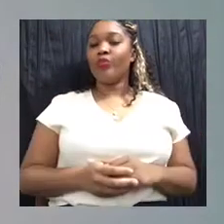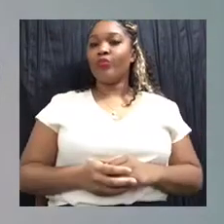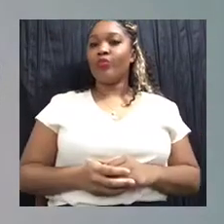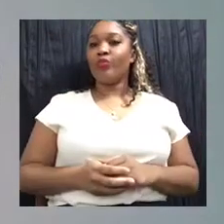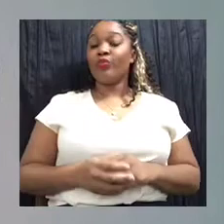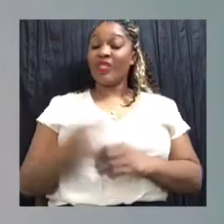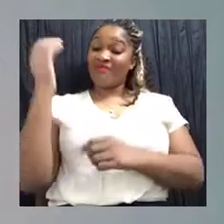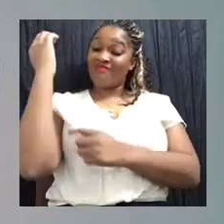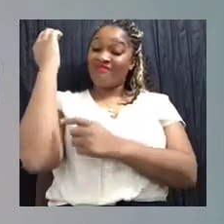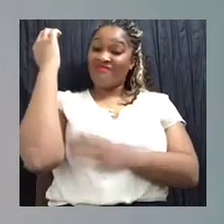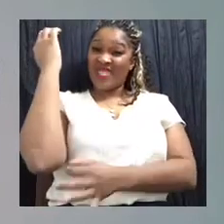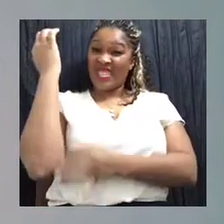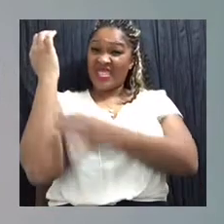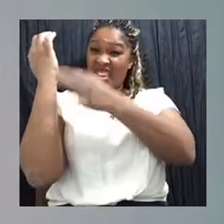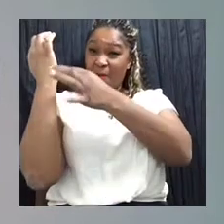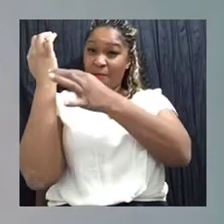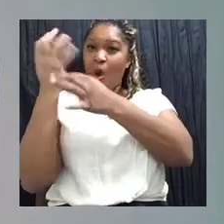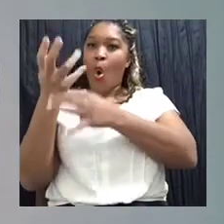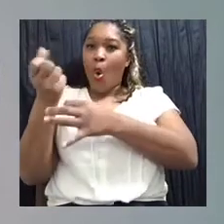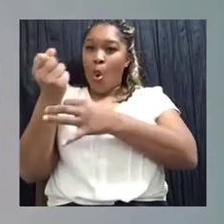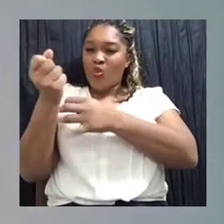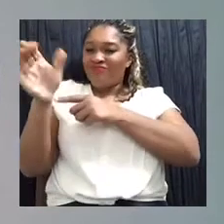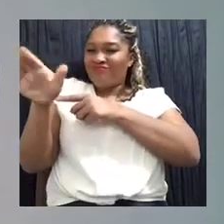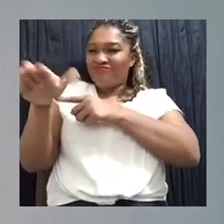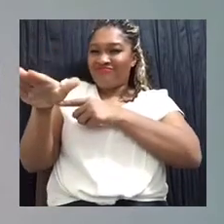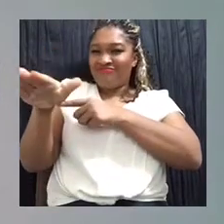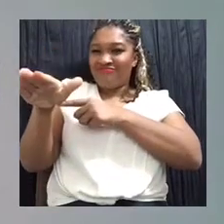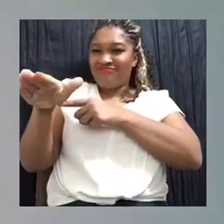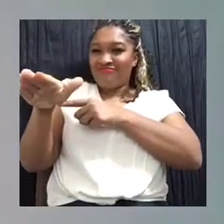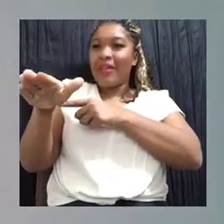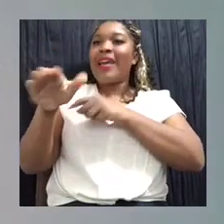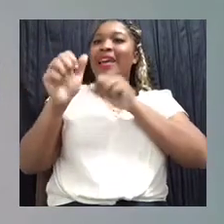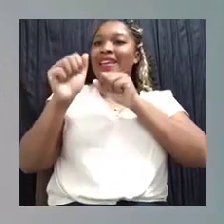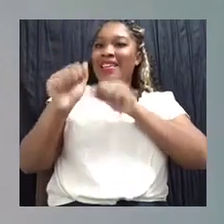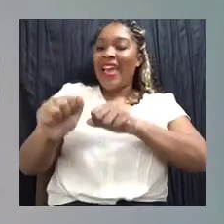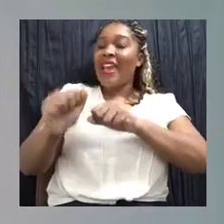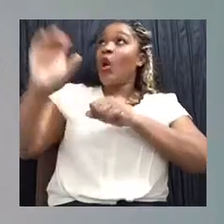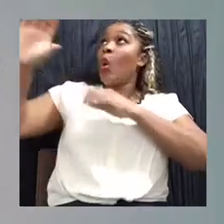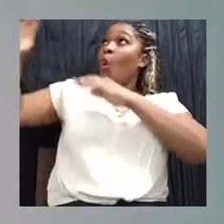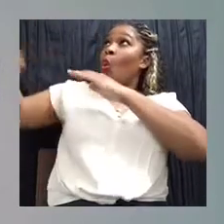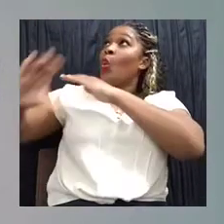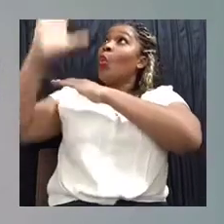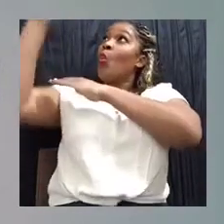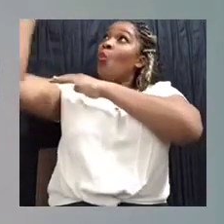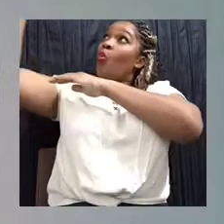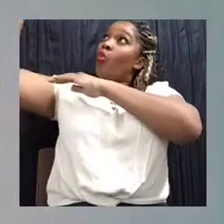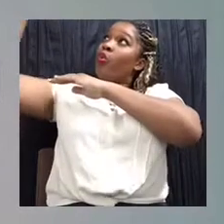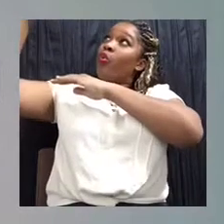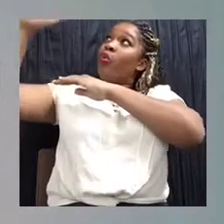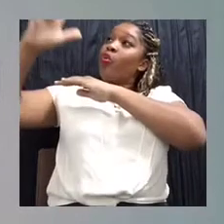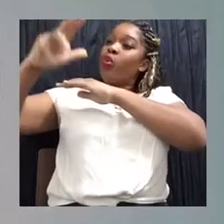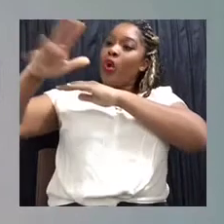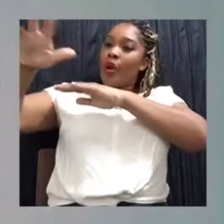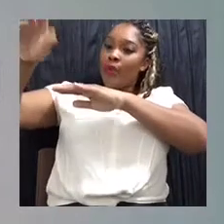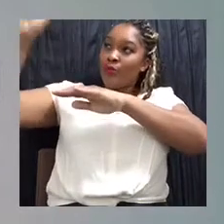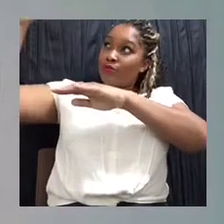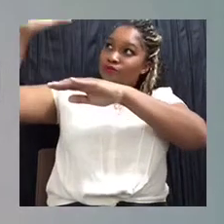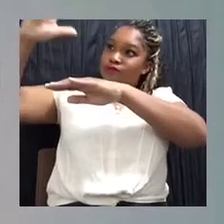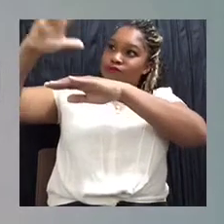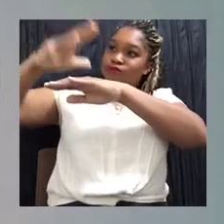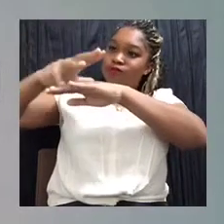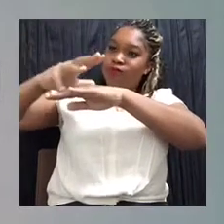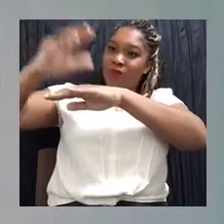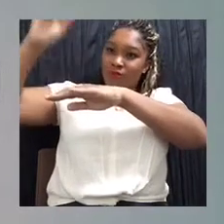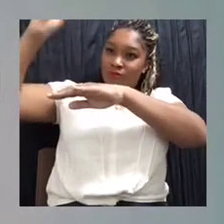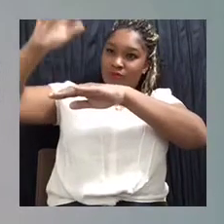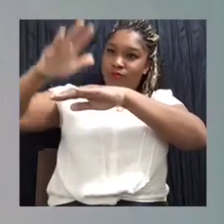The stem holds the leaves so they can absorb the sunlight. The leaves have